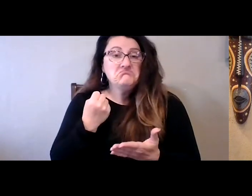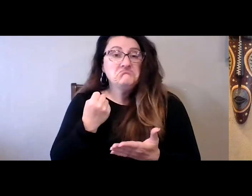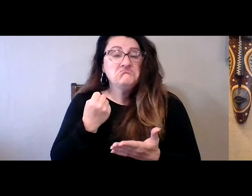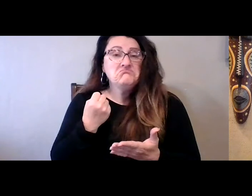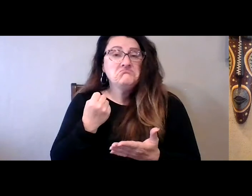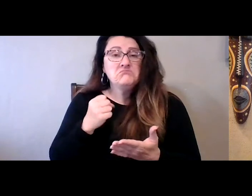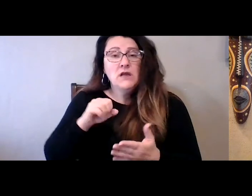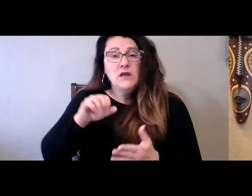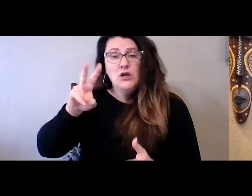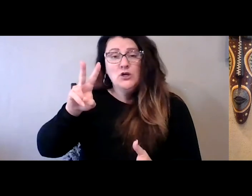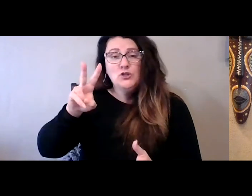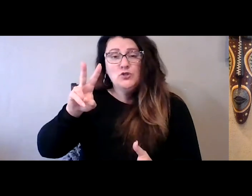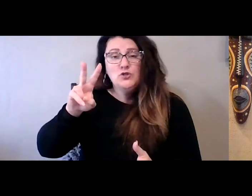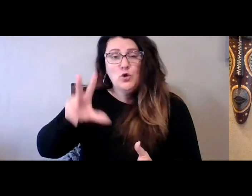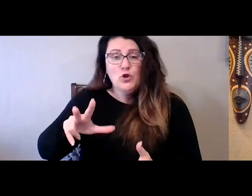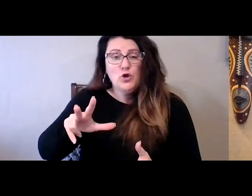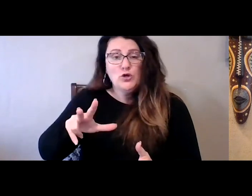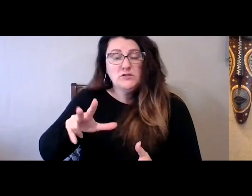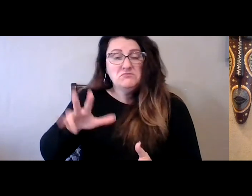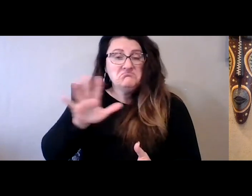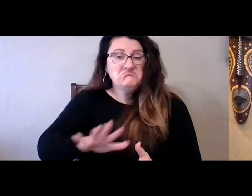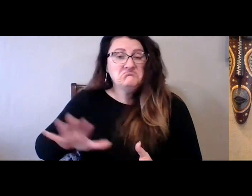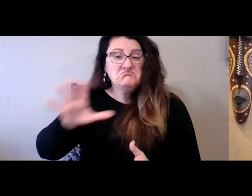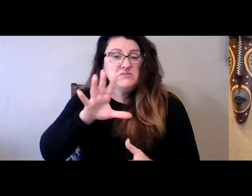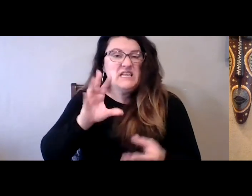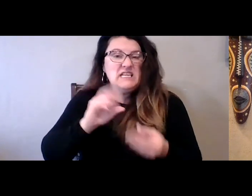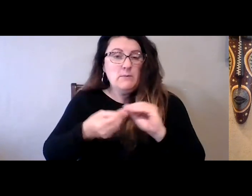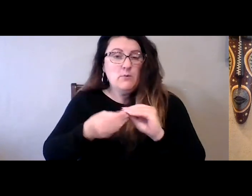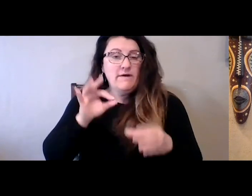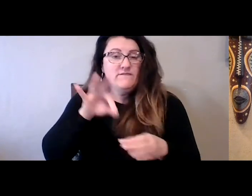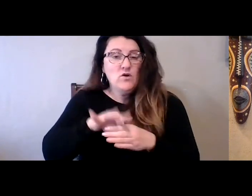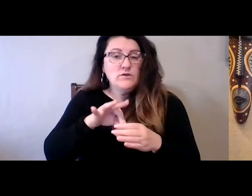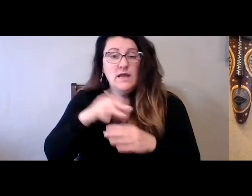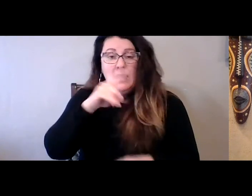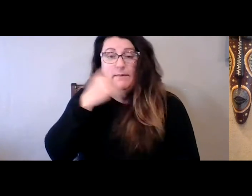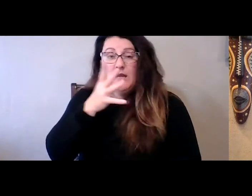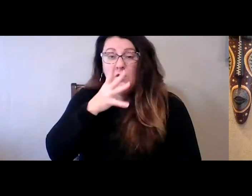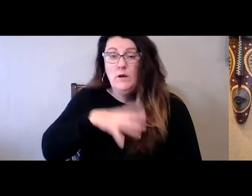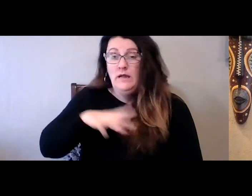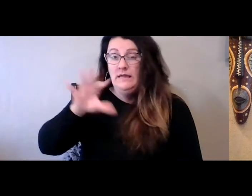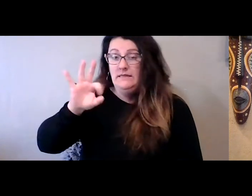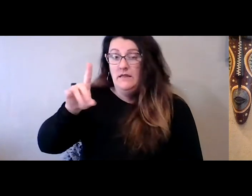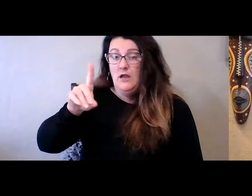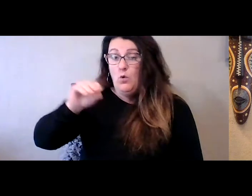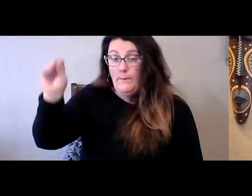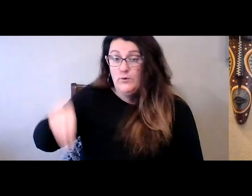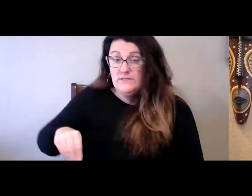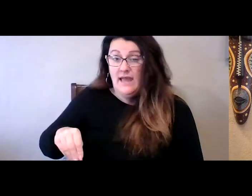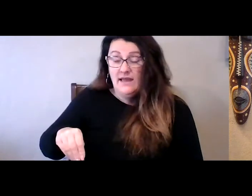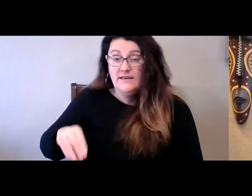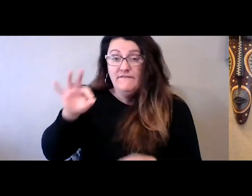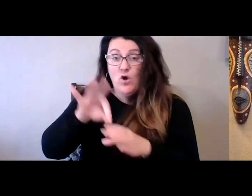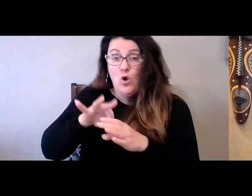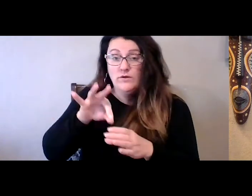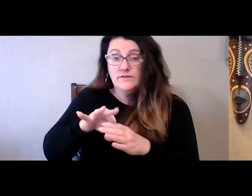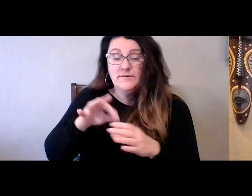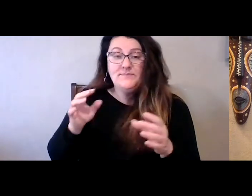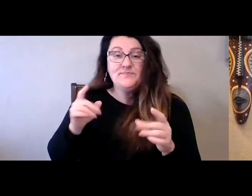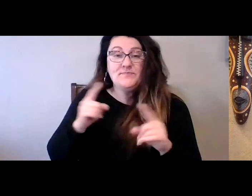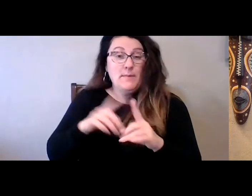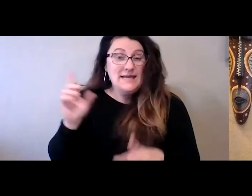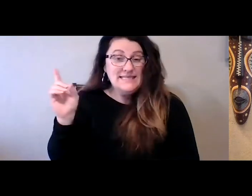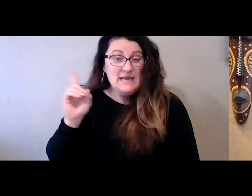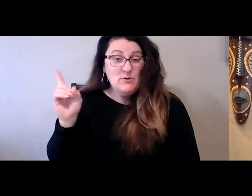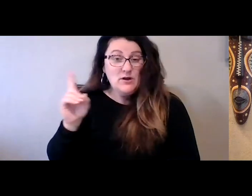upwards of 2/3 of those votes, right? And in the case of Black women, 91%. But that in the case in which